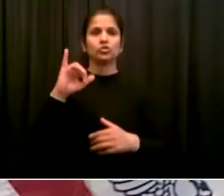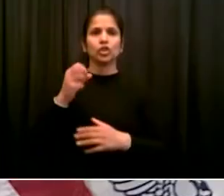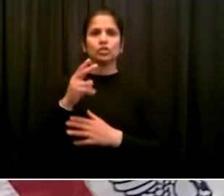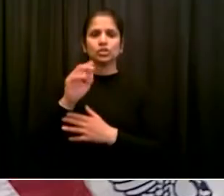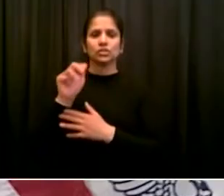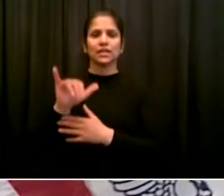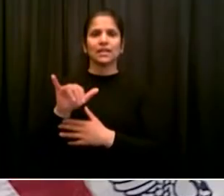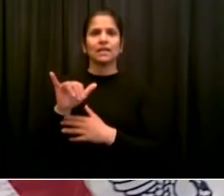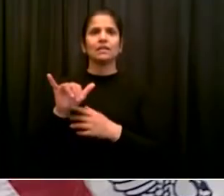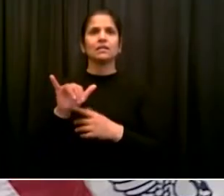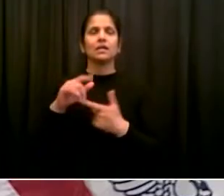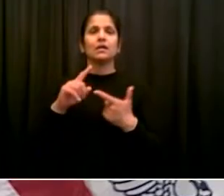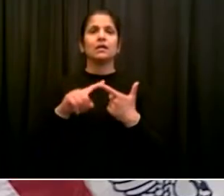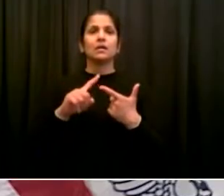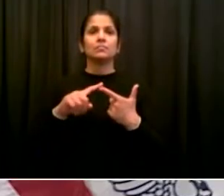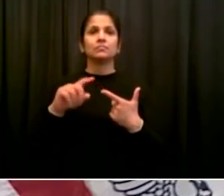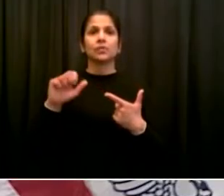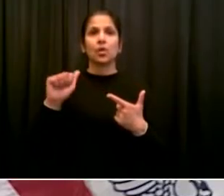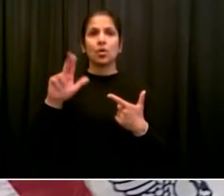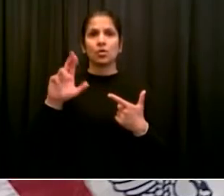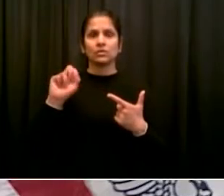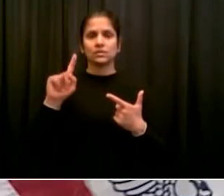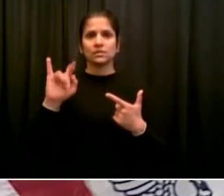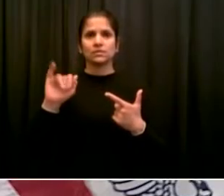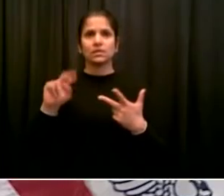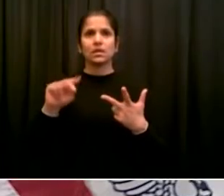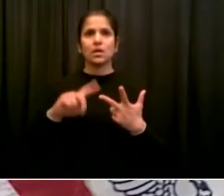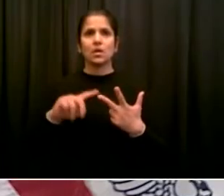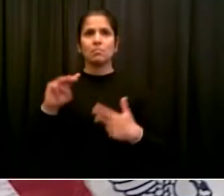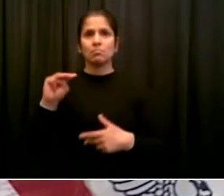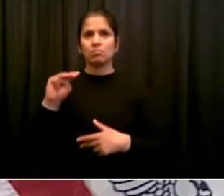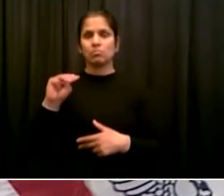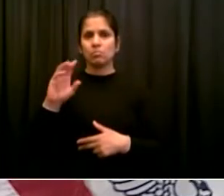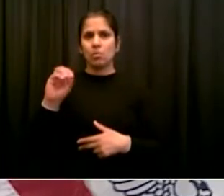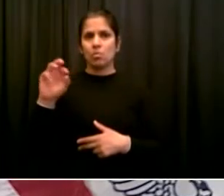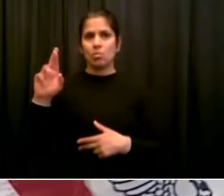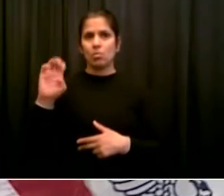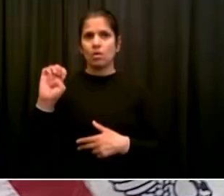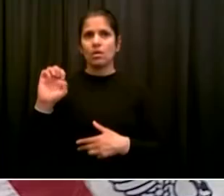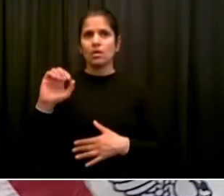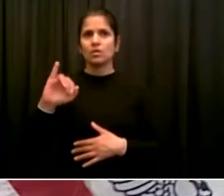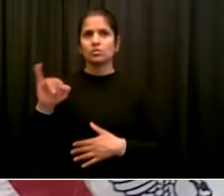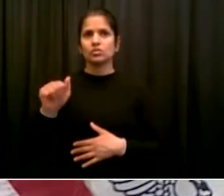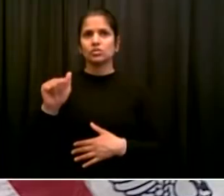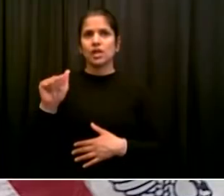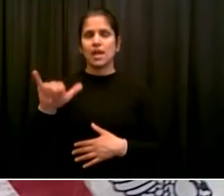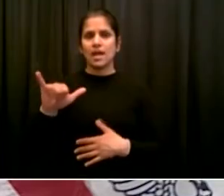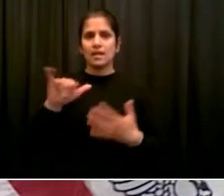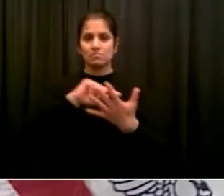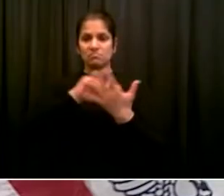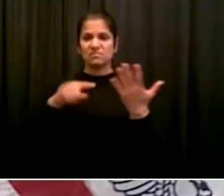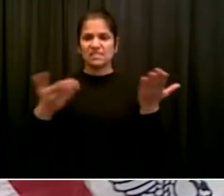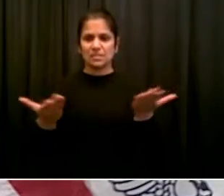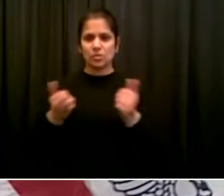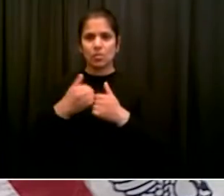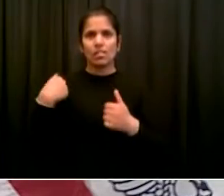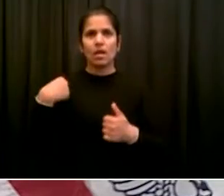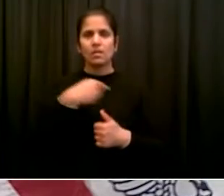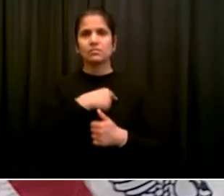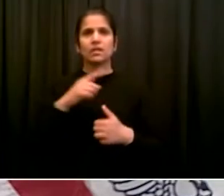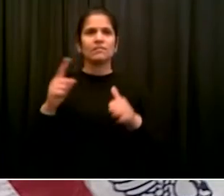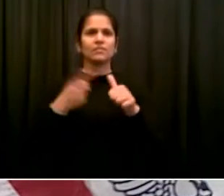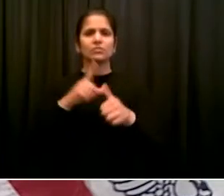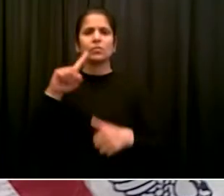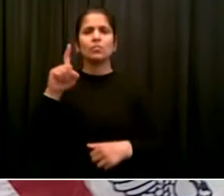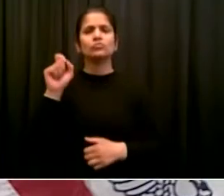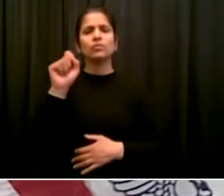Moore, Dr. Choksi, and by Senior Advisor Dr. Jay Varma. The first question today goes to Juliet Papa from